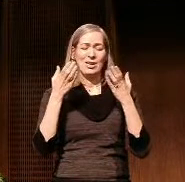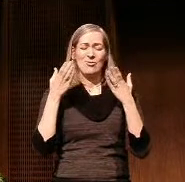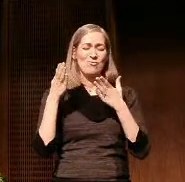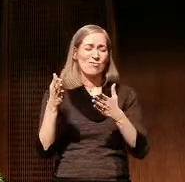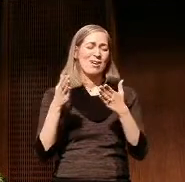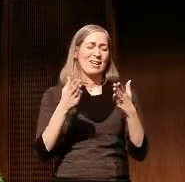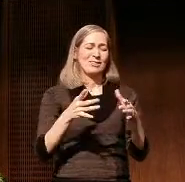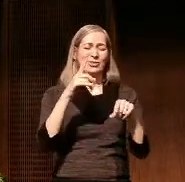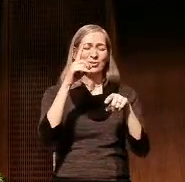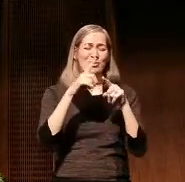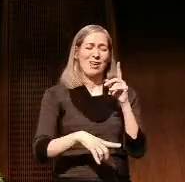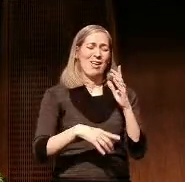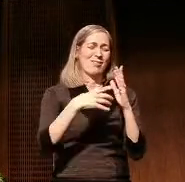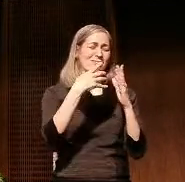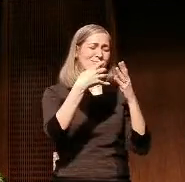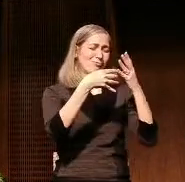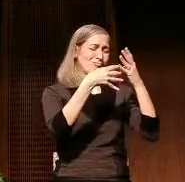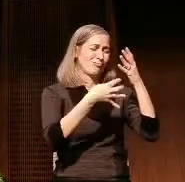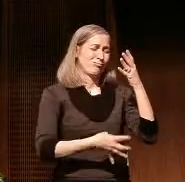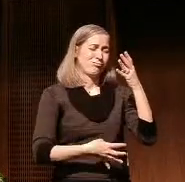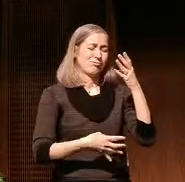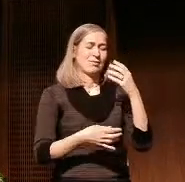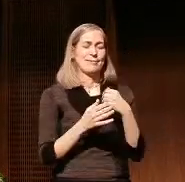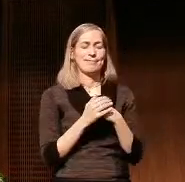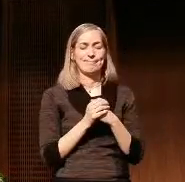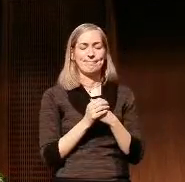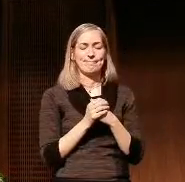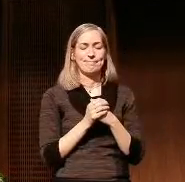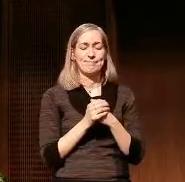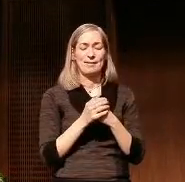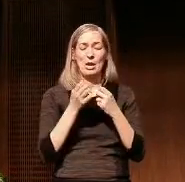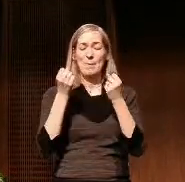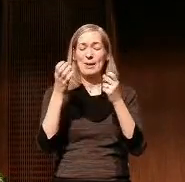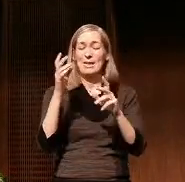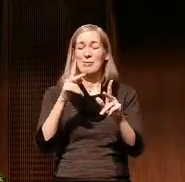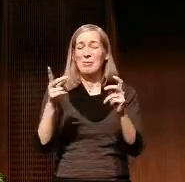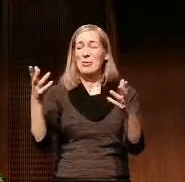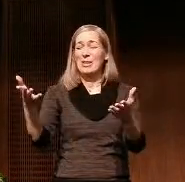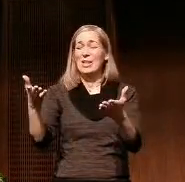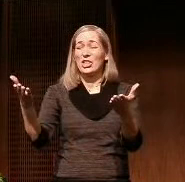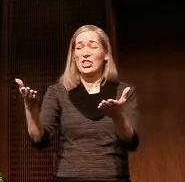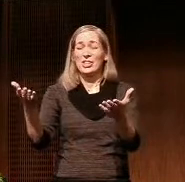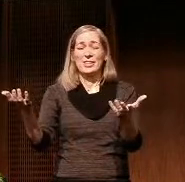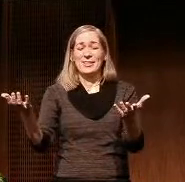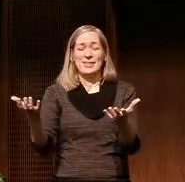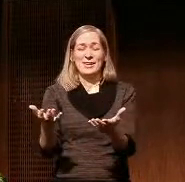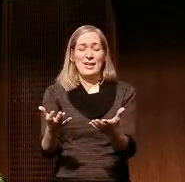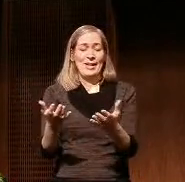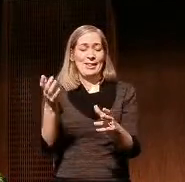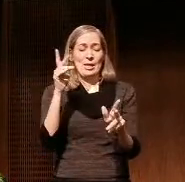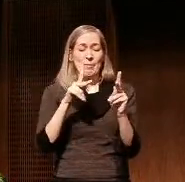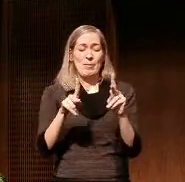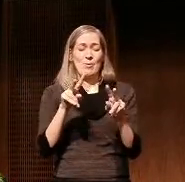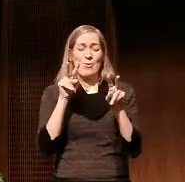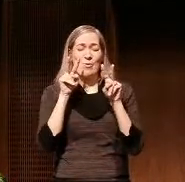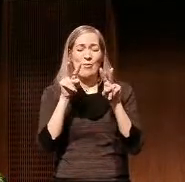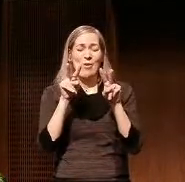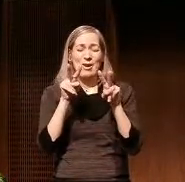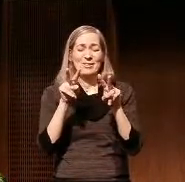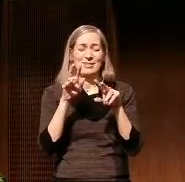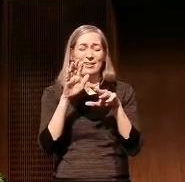list. And for the many who are here in this place, and those who are watching it